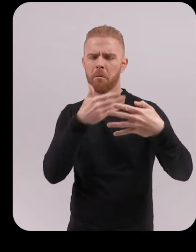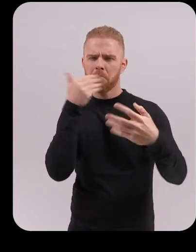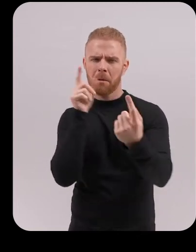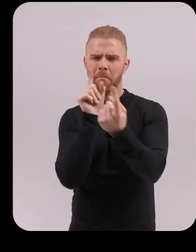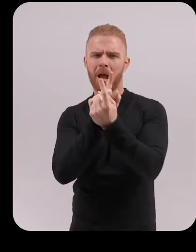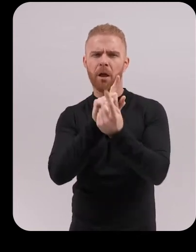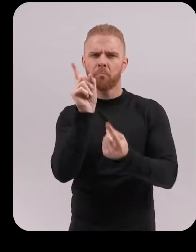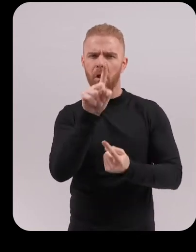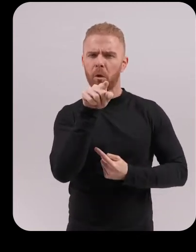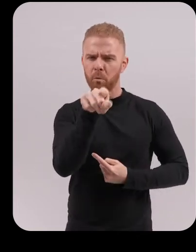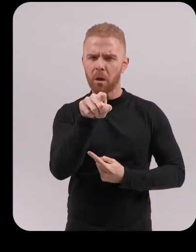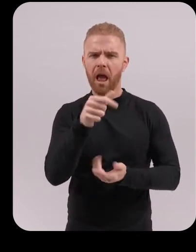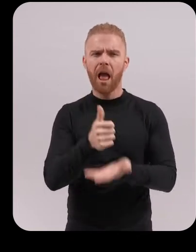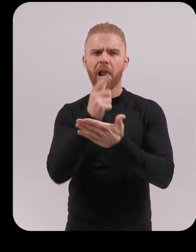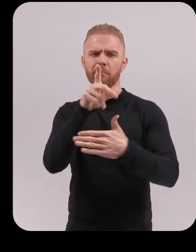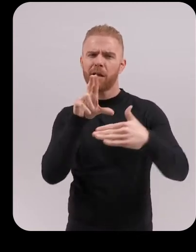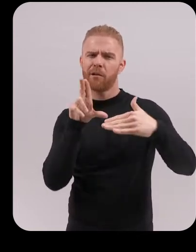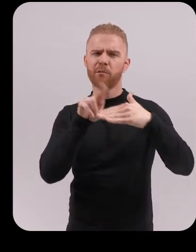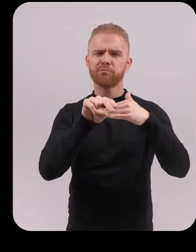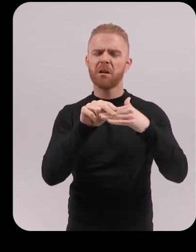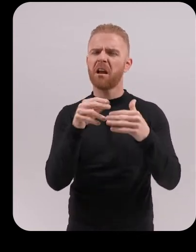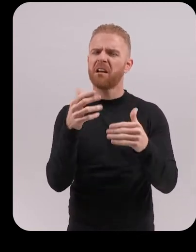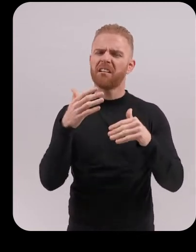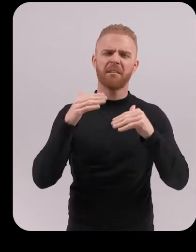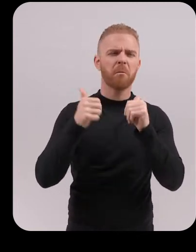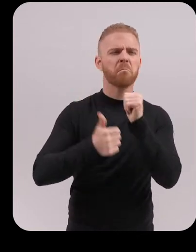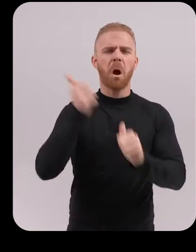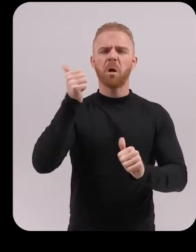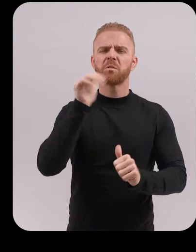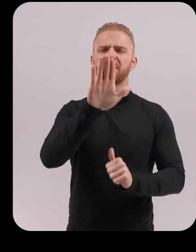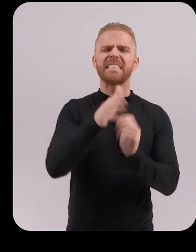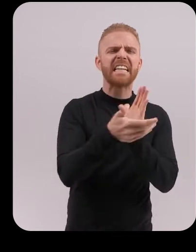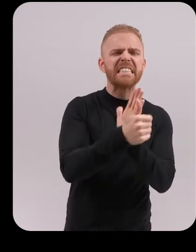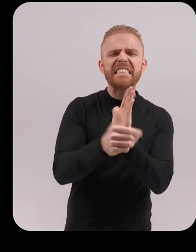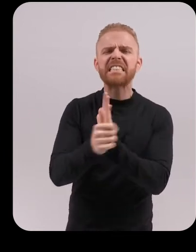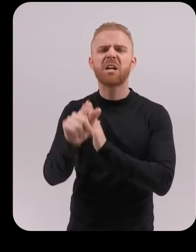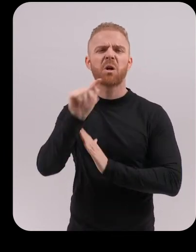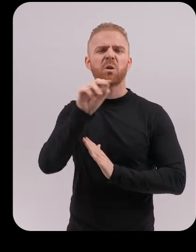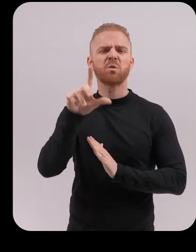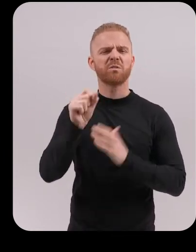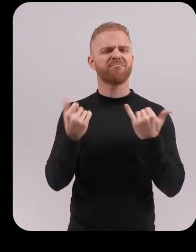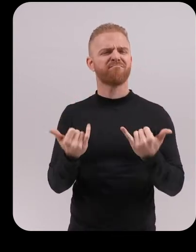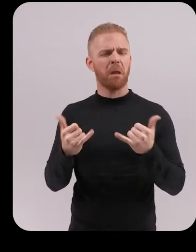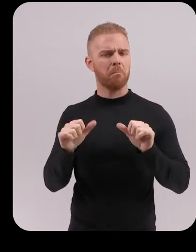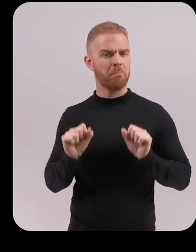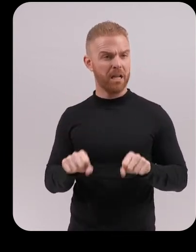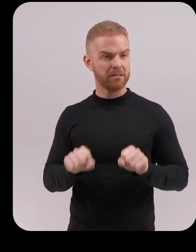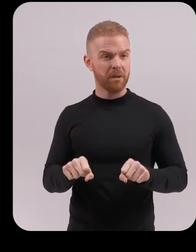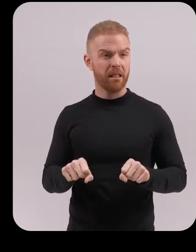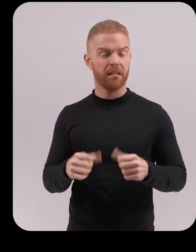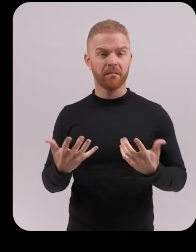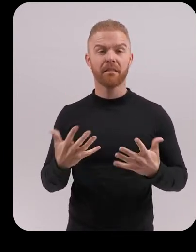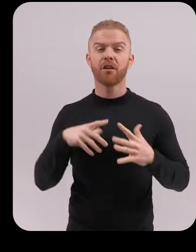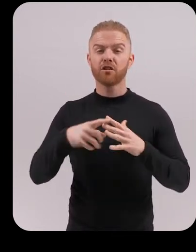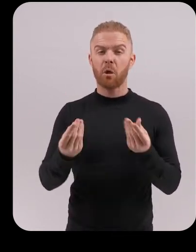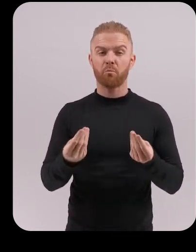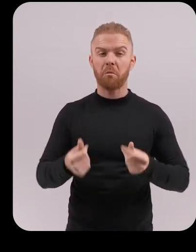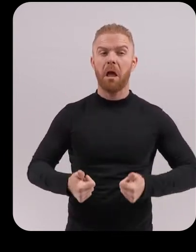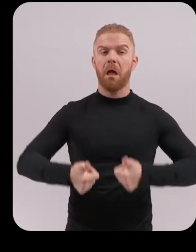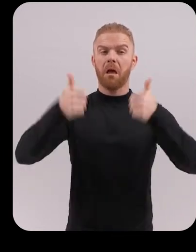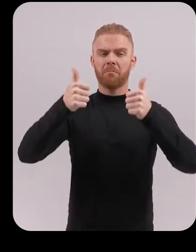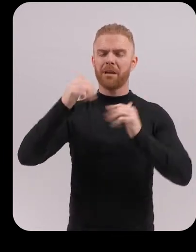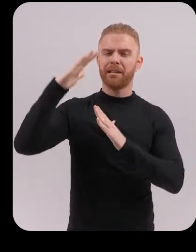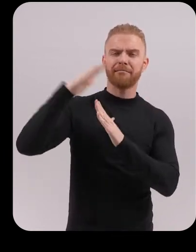you where you are, helping you leverage as much of your existing skills and tools as possible. Starting from the ground